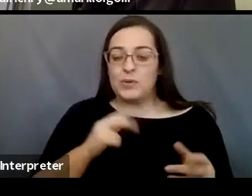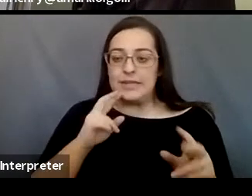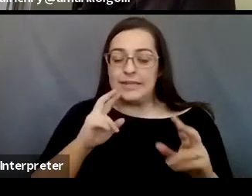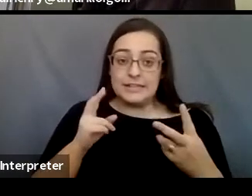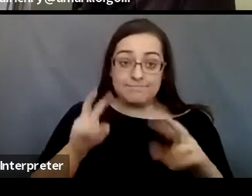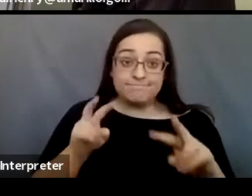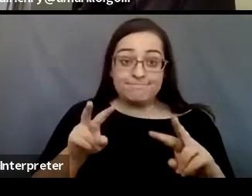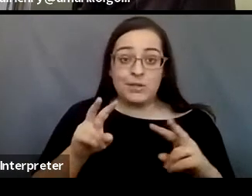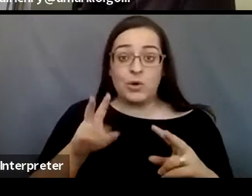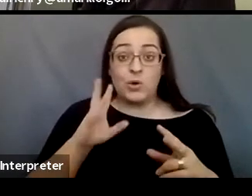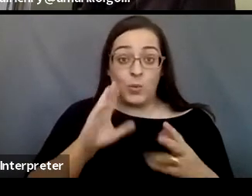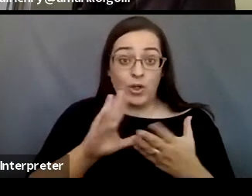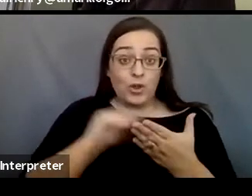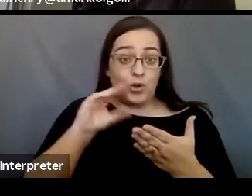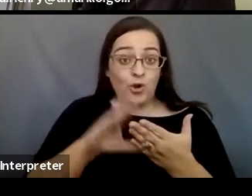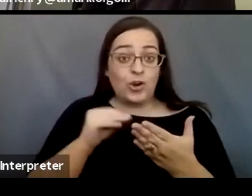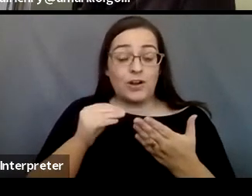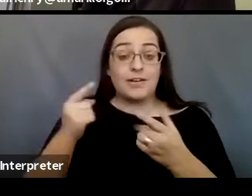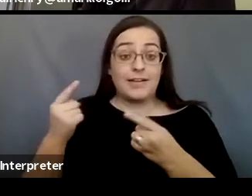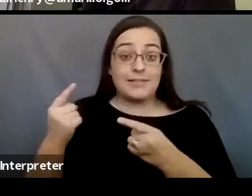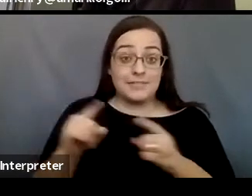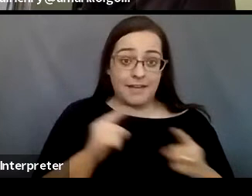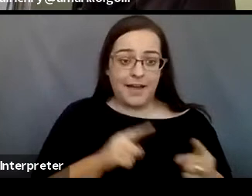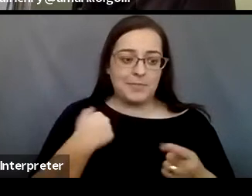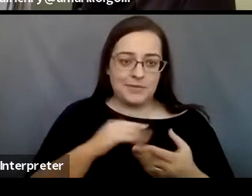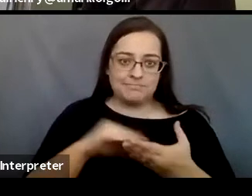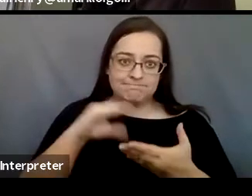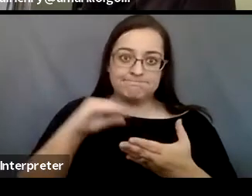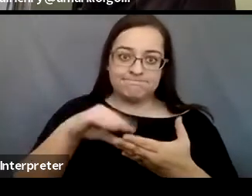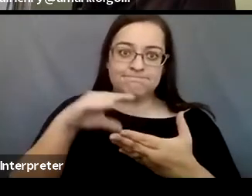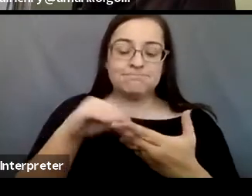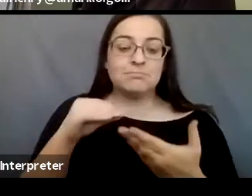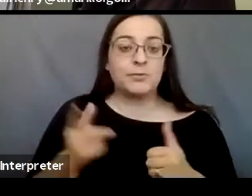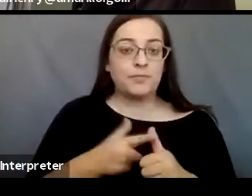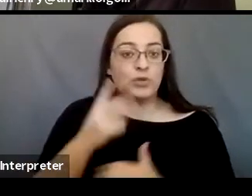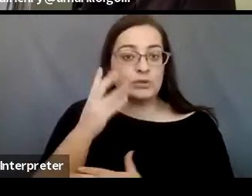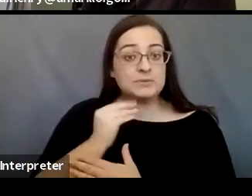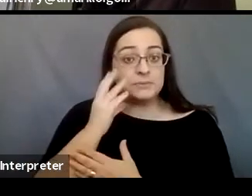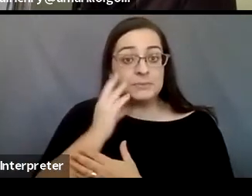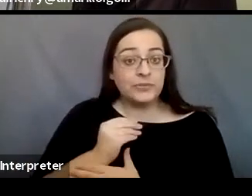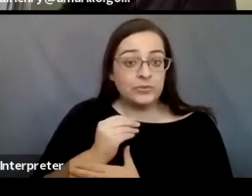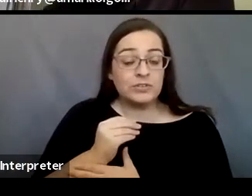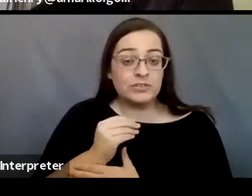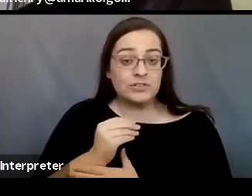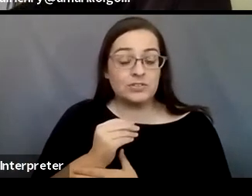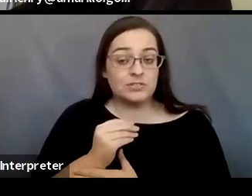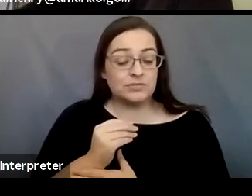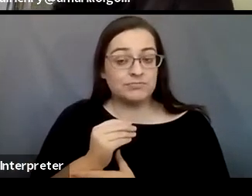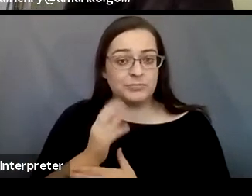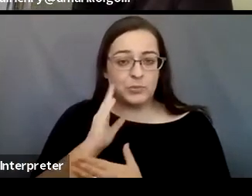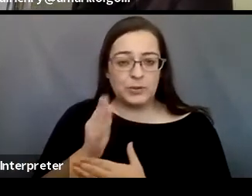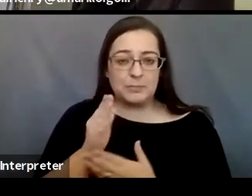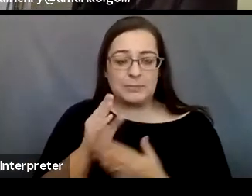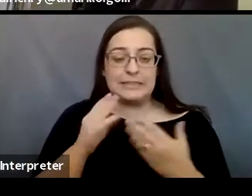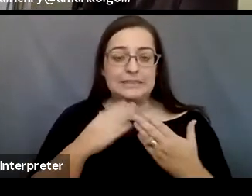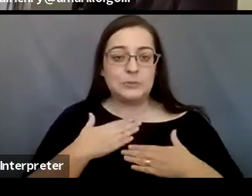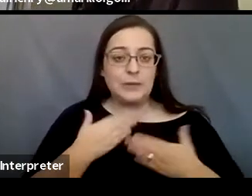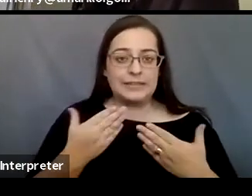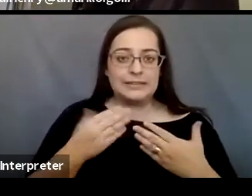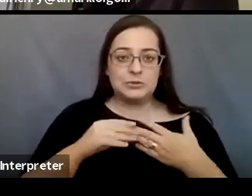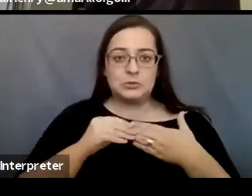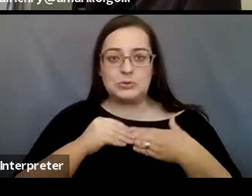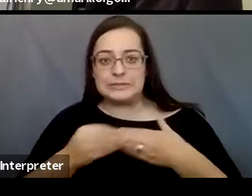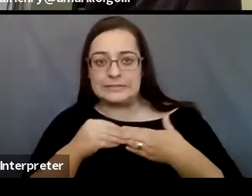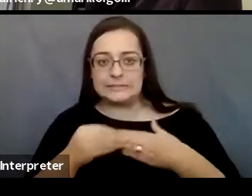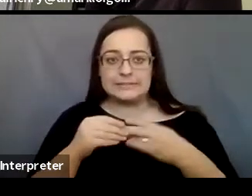steep learning curve. So as we get into this, I think with our first experience, we're going to have to be very facile and adjust as we